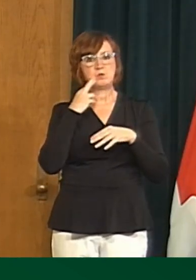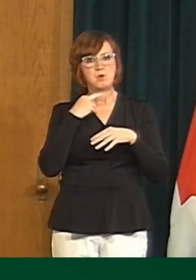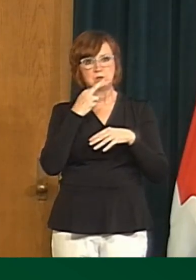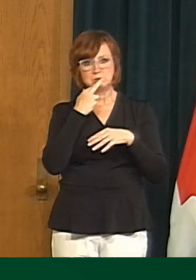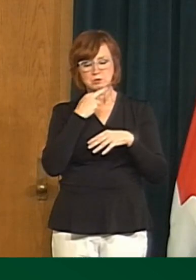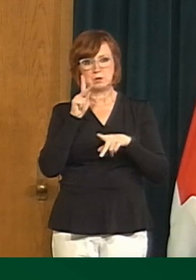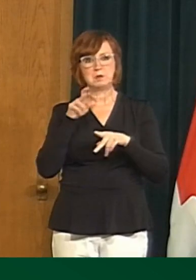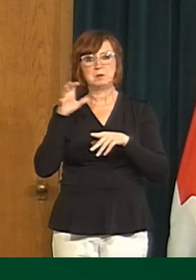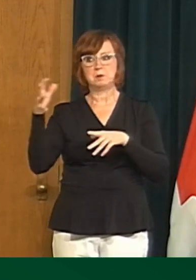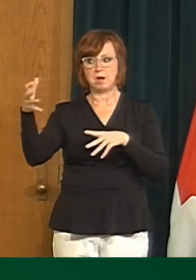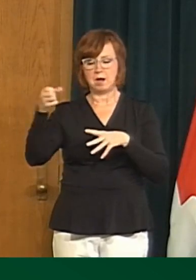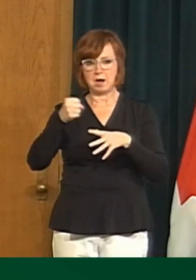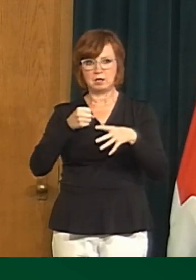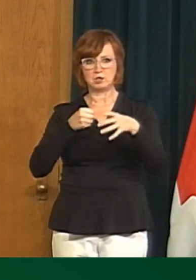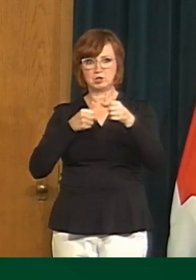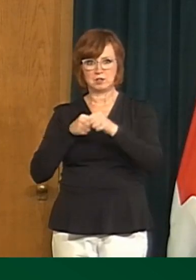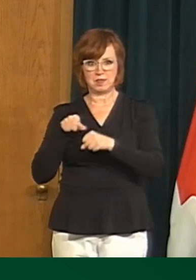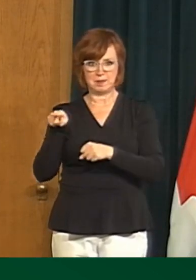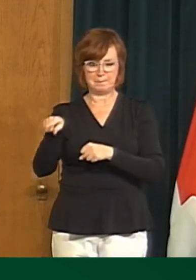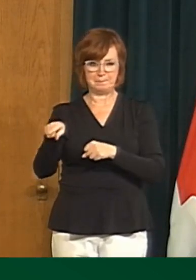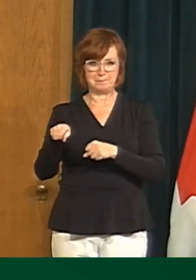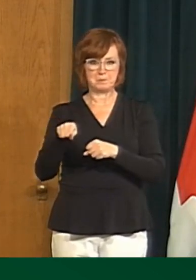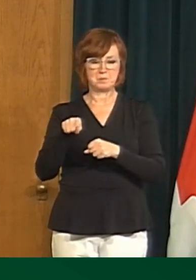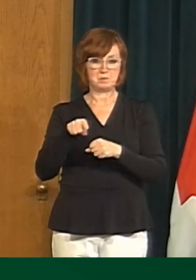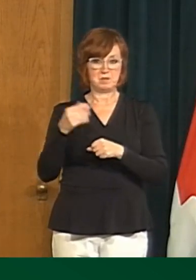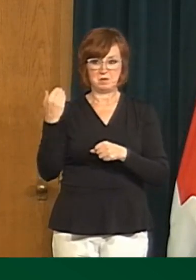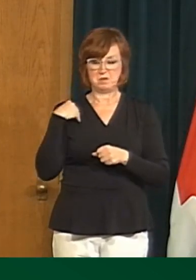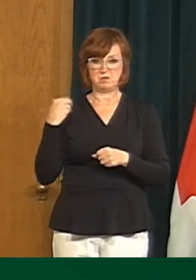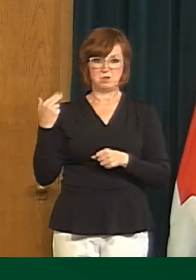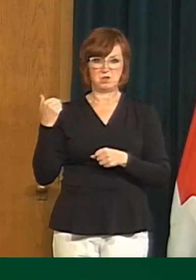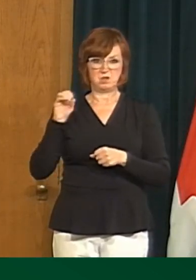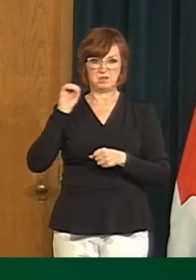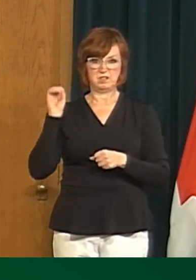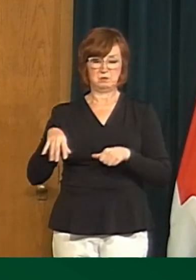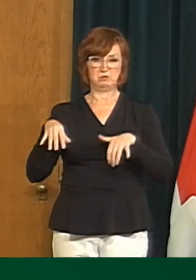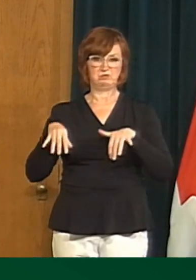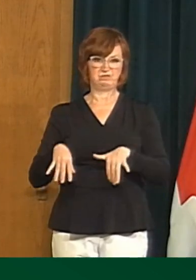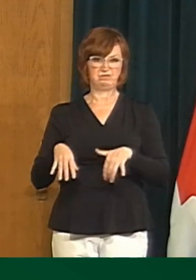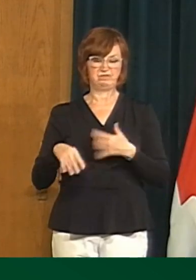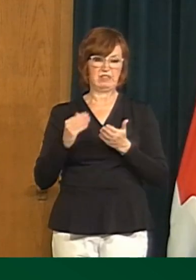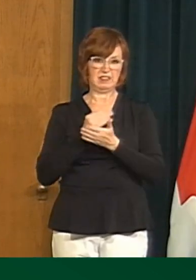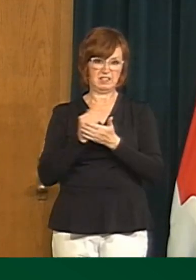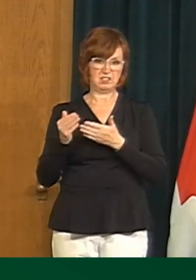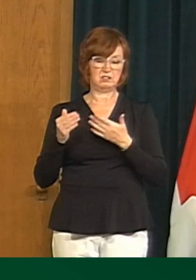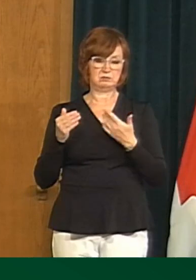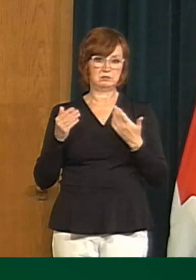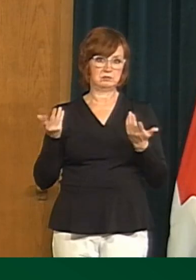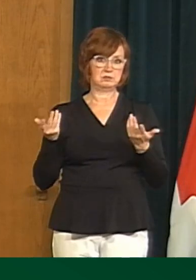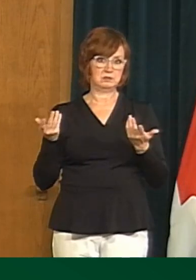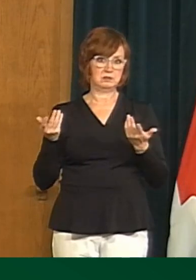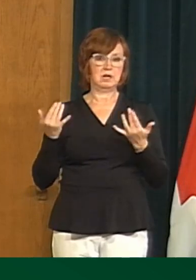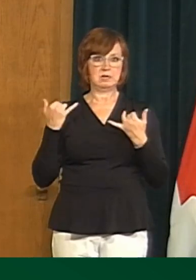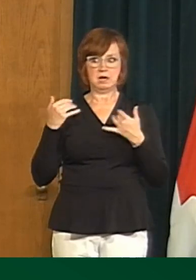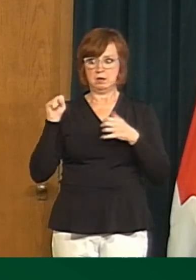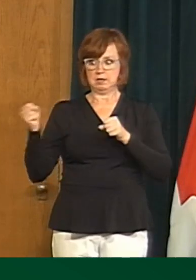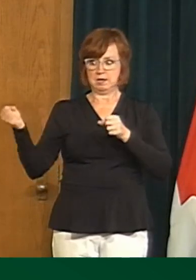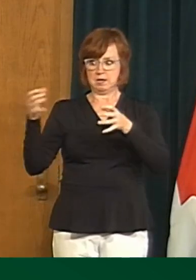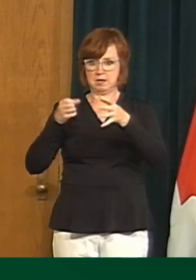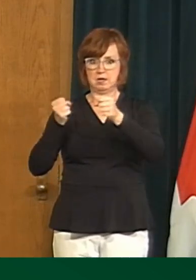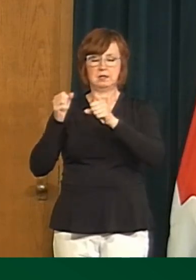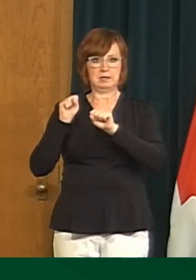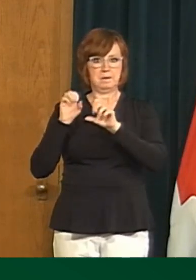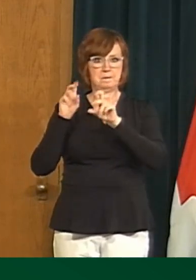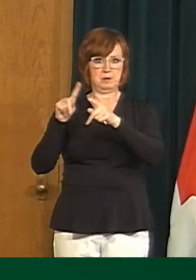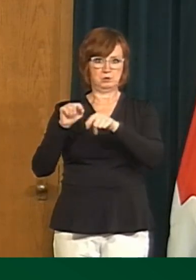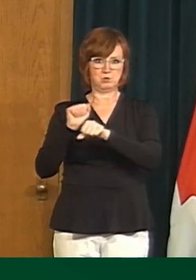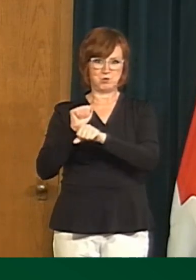of the workplace that was not able to attend over the course of the last 2 months. Now, we need to increase